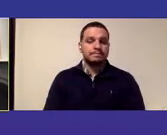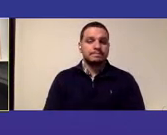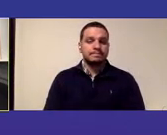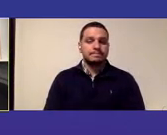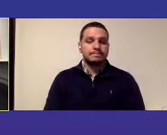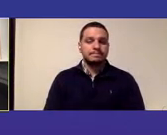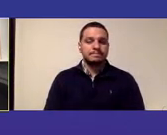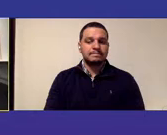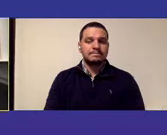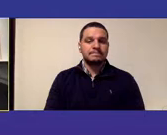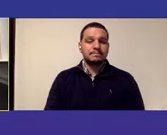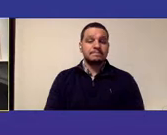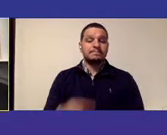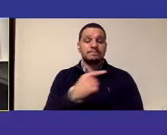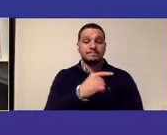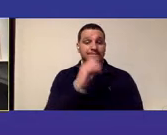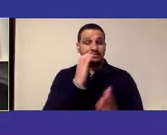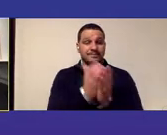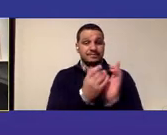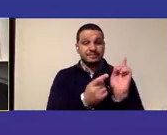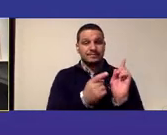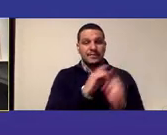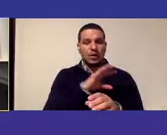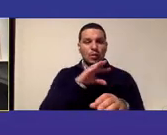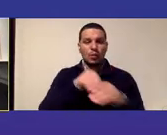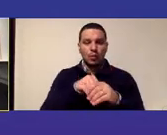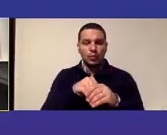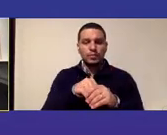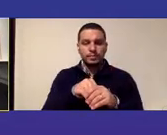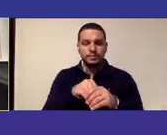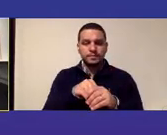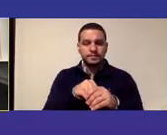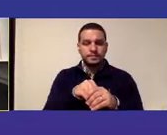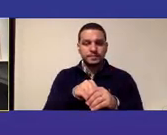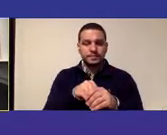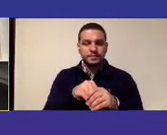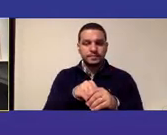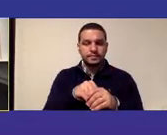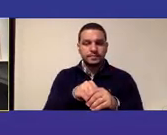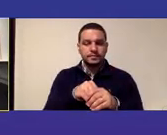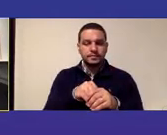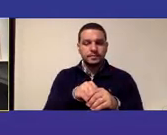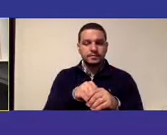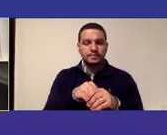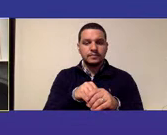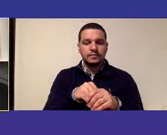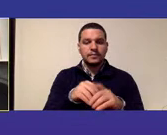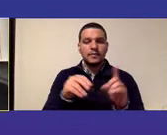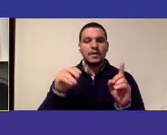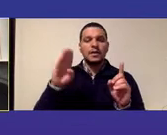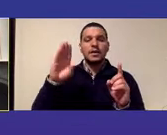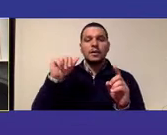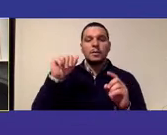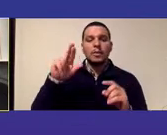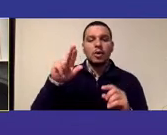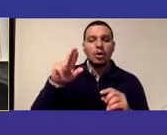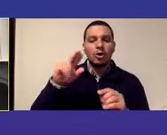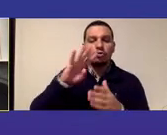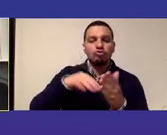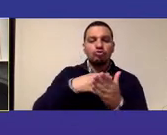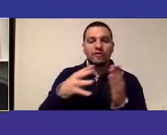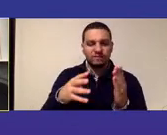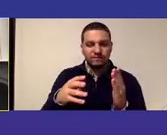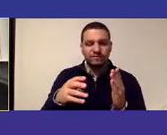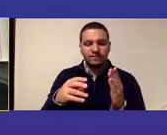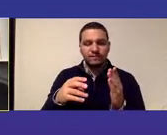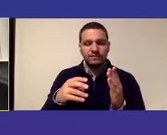So this slide includes a bar graph. Just want to make it a bit larger for